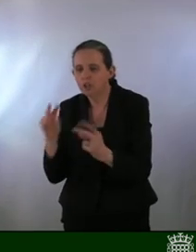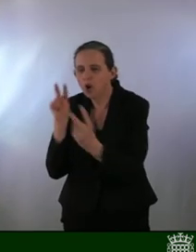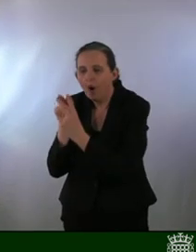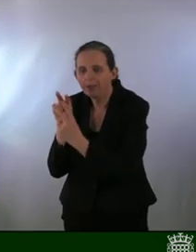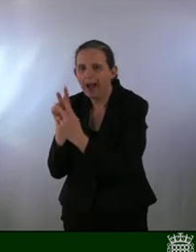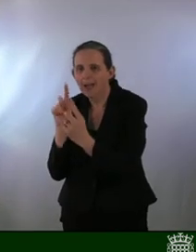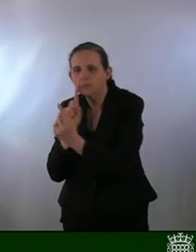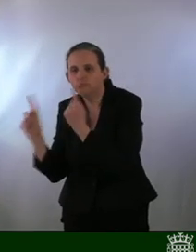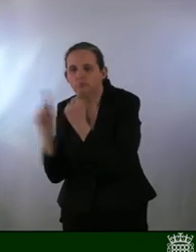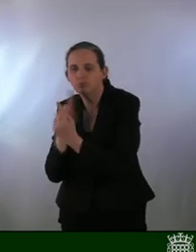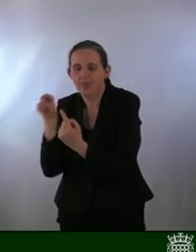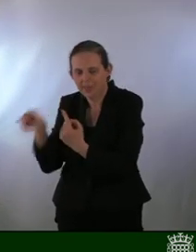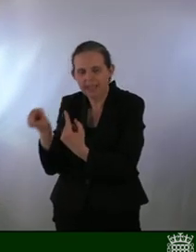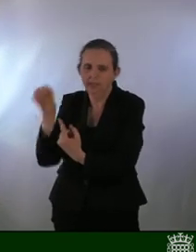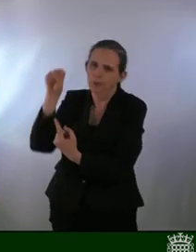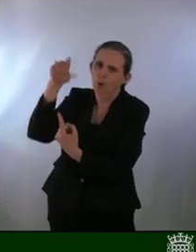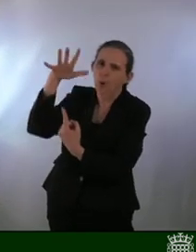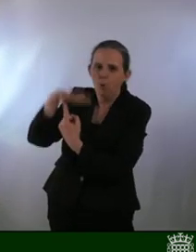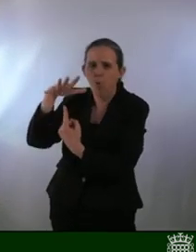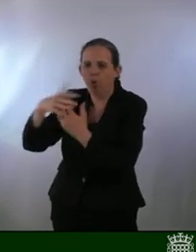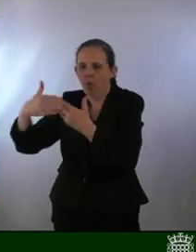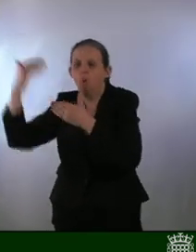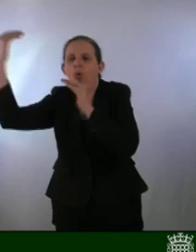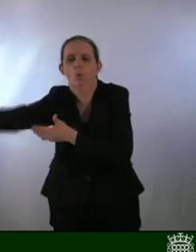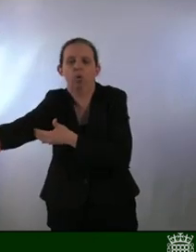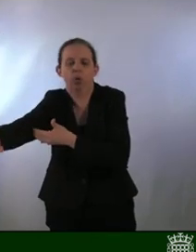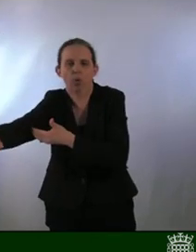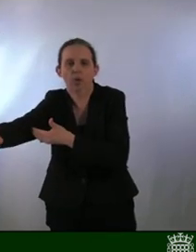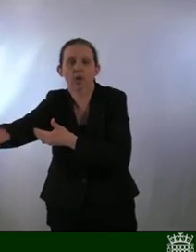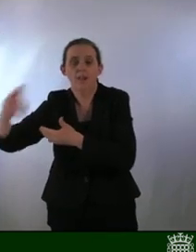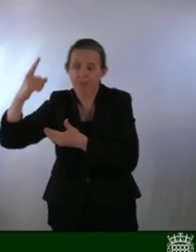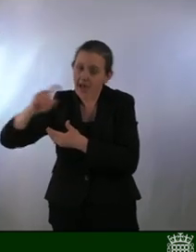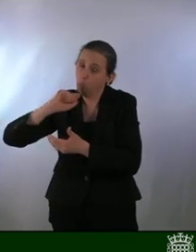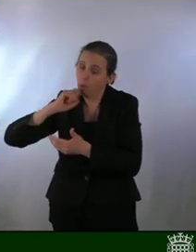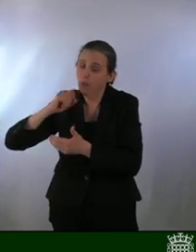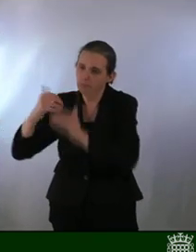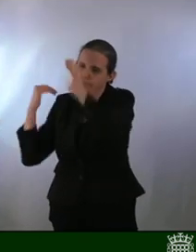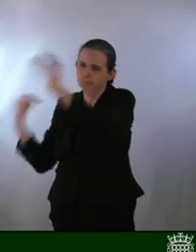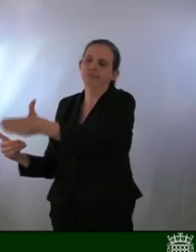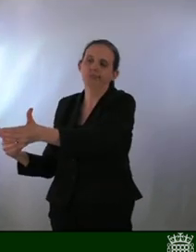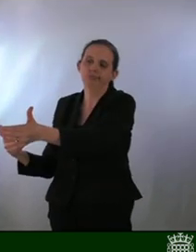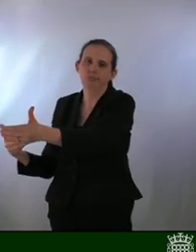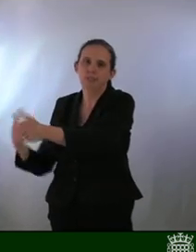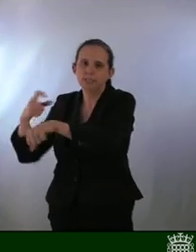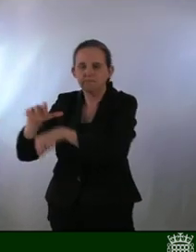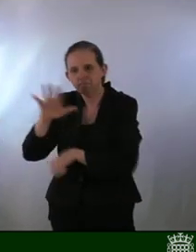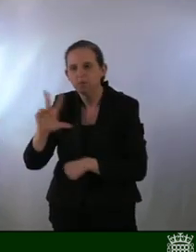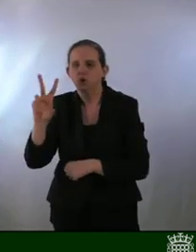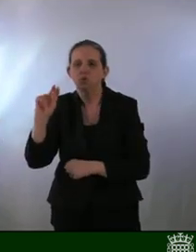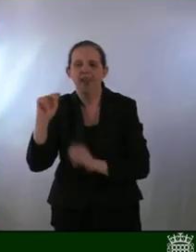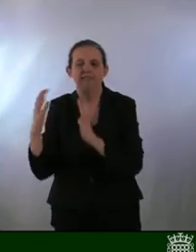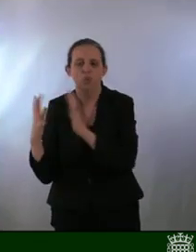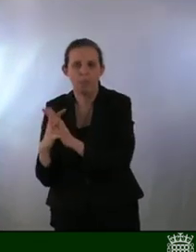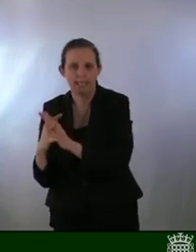who we're shielding is much more significant, and we need to see that last for a significant period of time of around 12